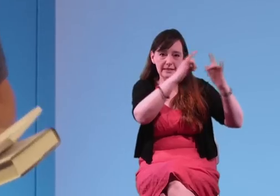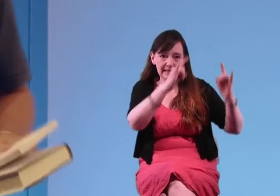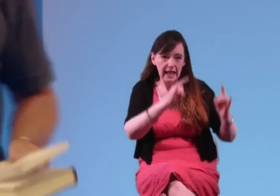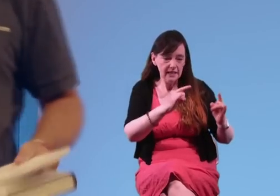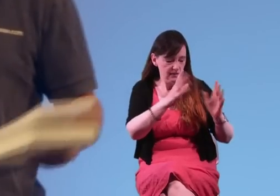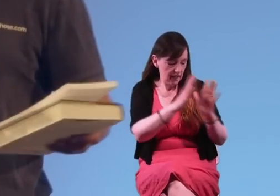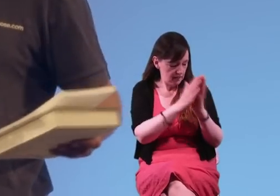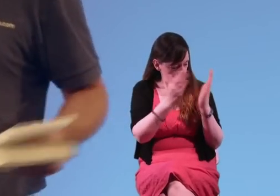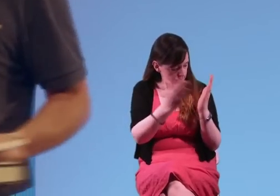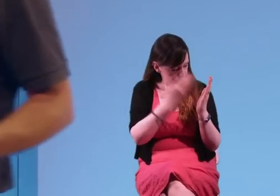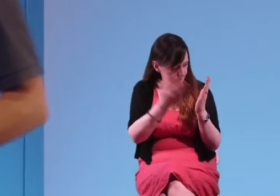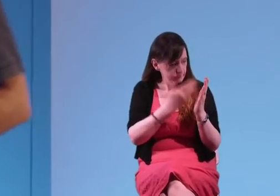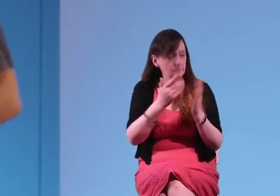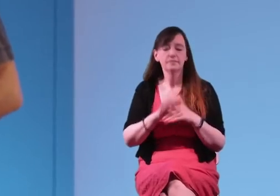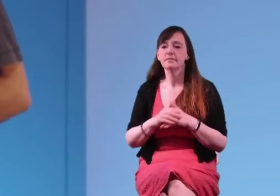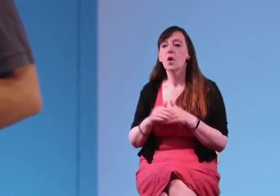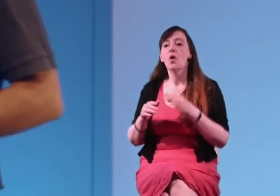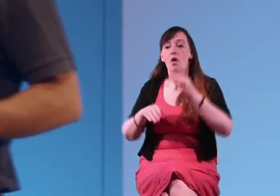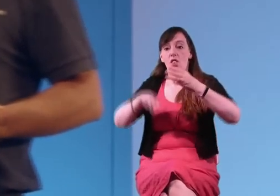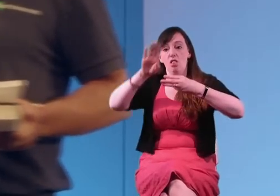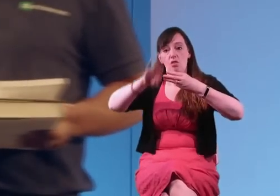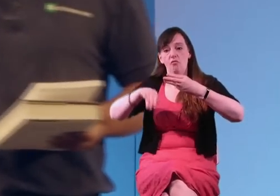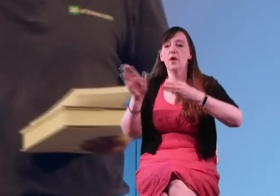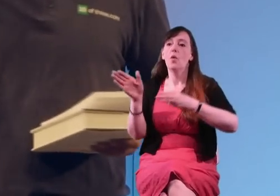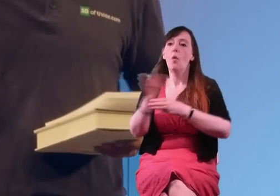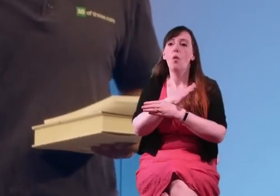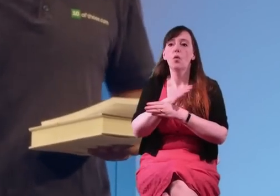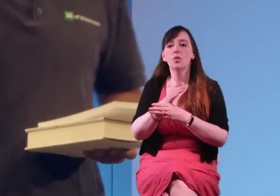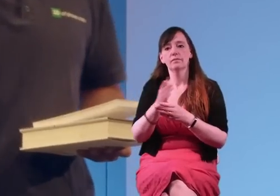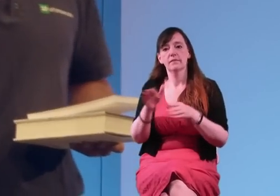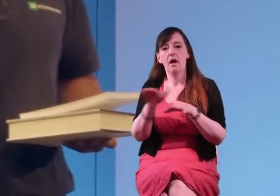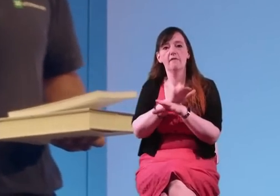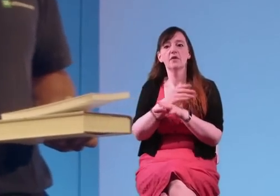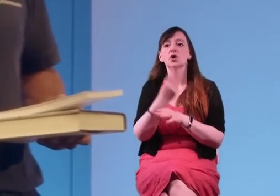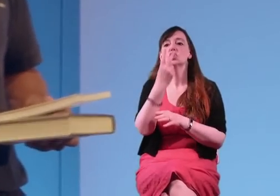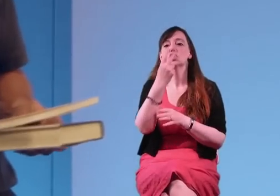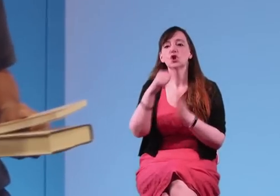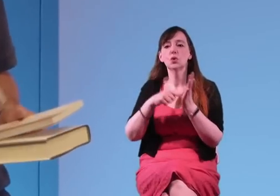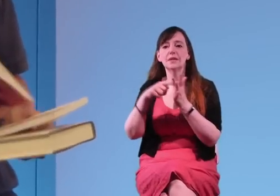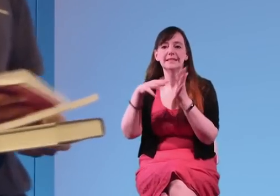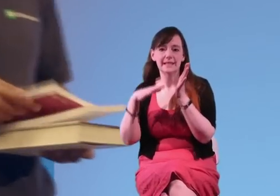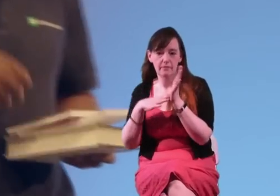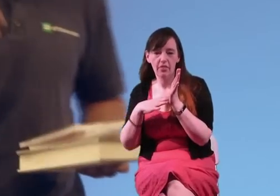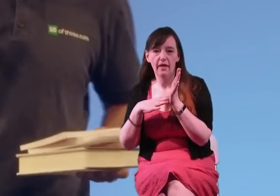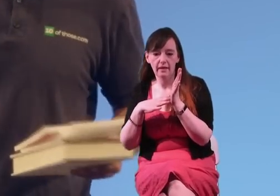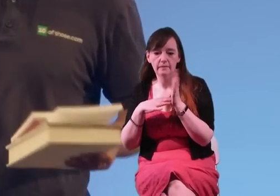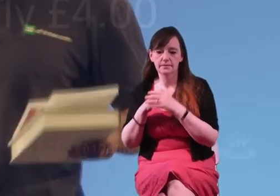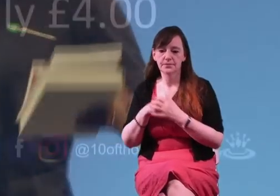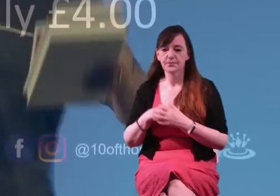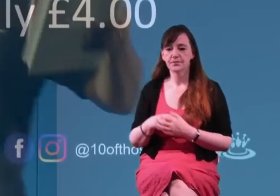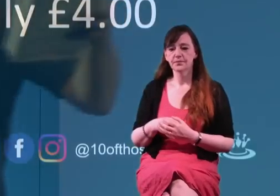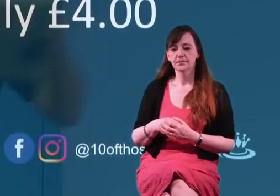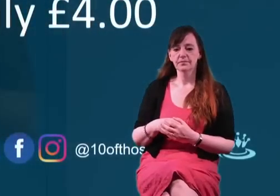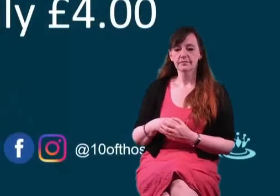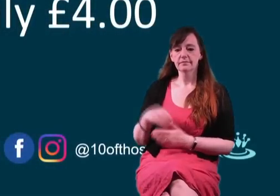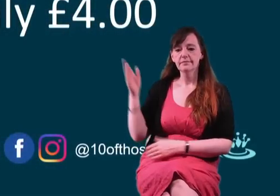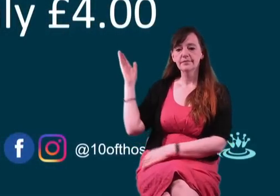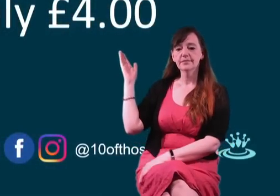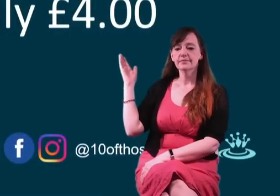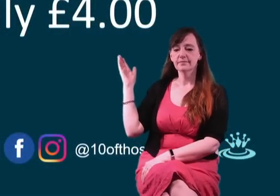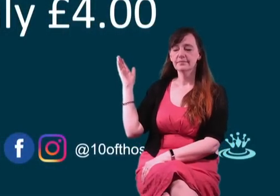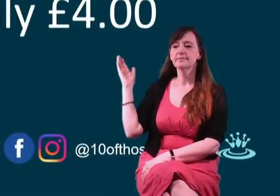So the first one, they're all on 2 Timothy, is the 30-day devotional as part of the Keswick series. Elizabeth McCoy does a great job of bringing